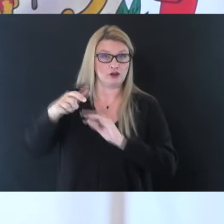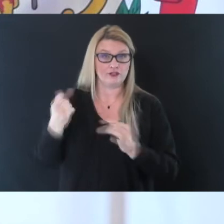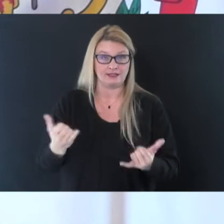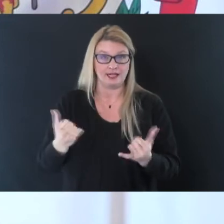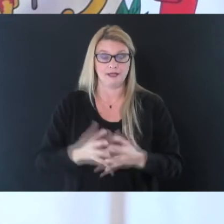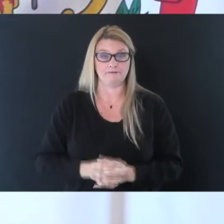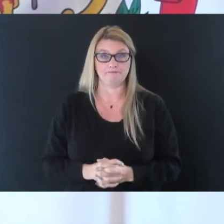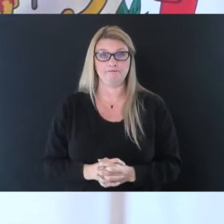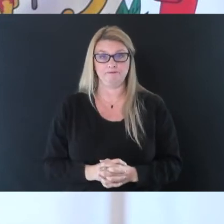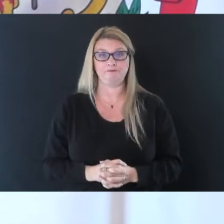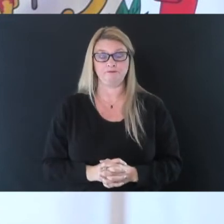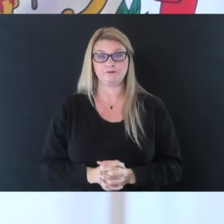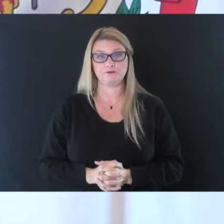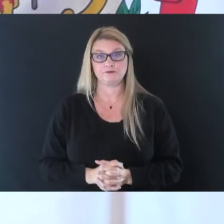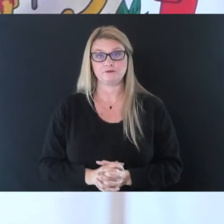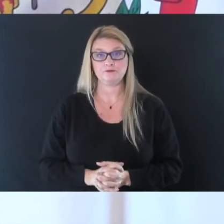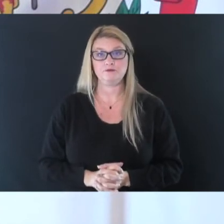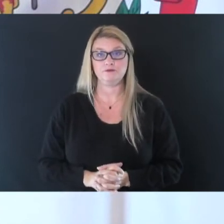of these right now.